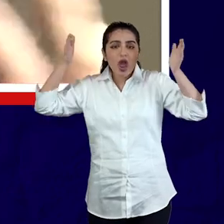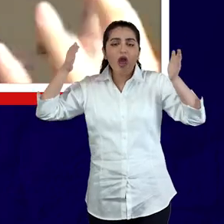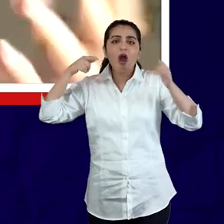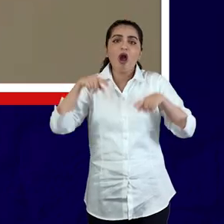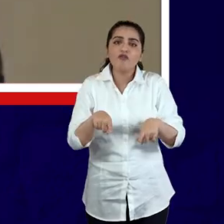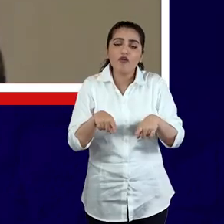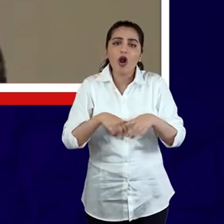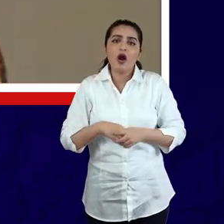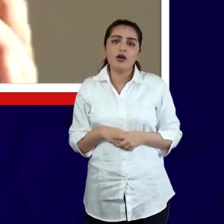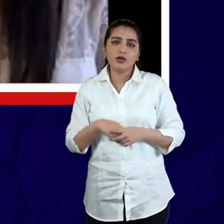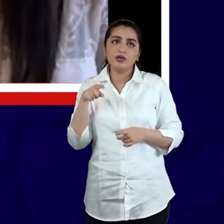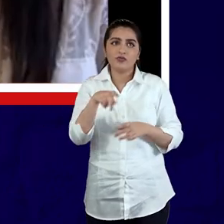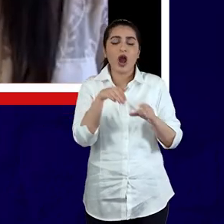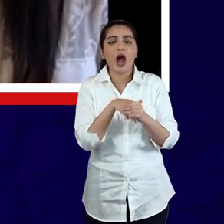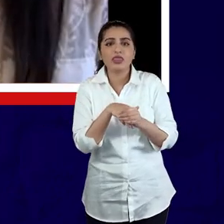have